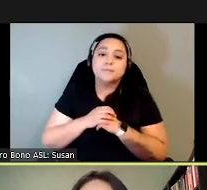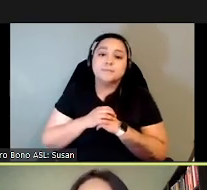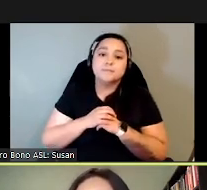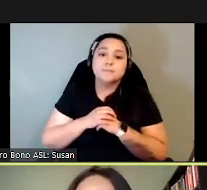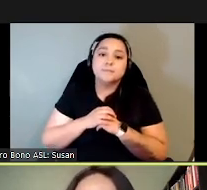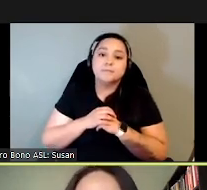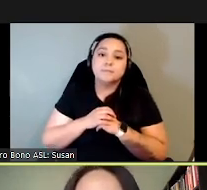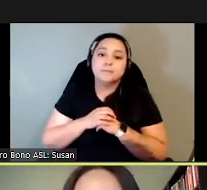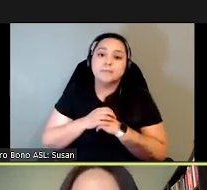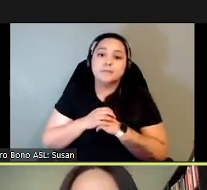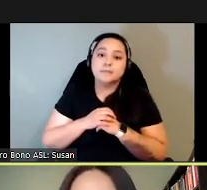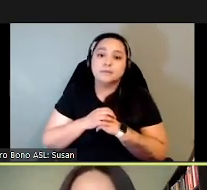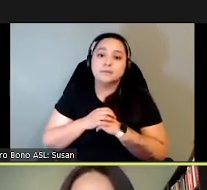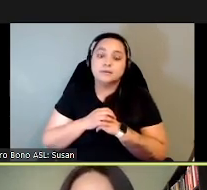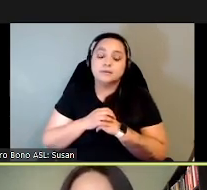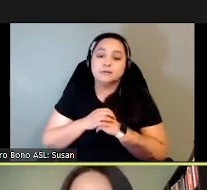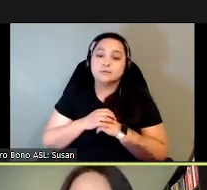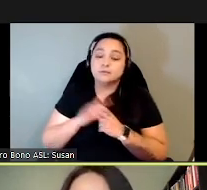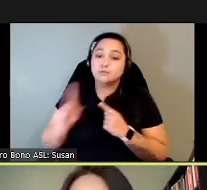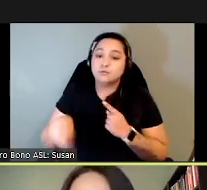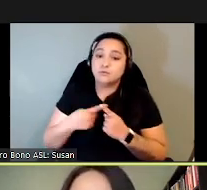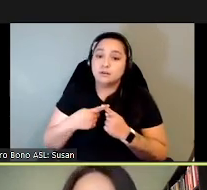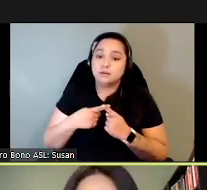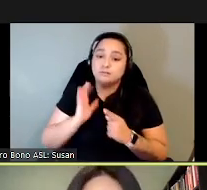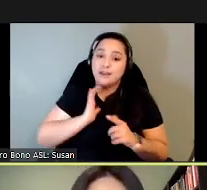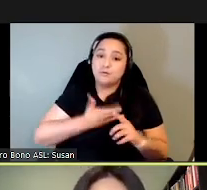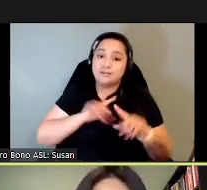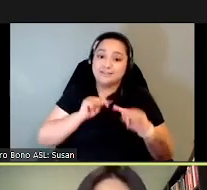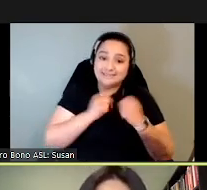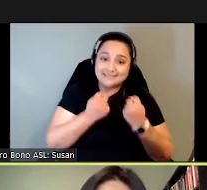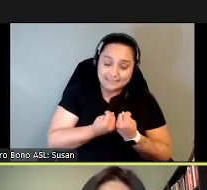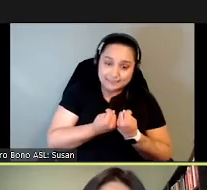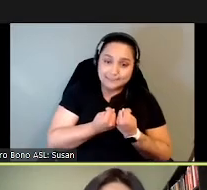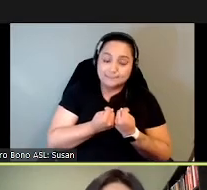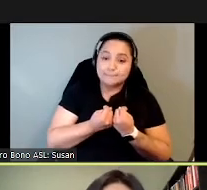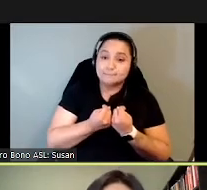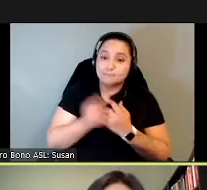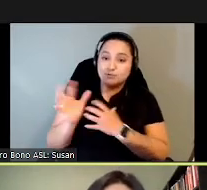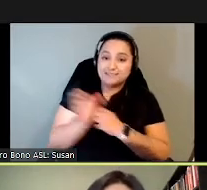our team got the data back from the statistics team,